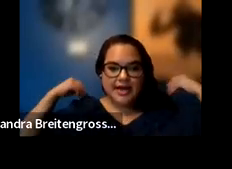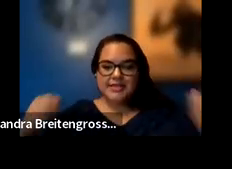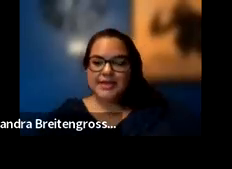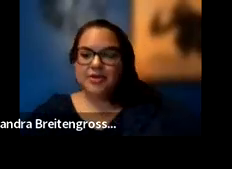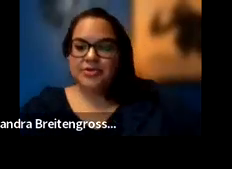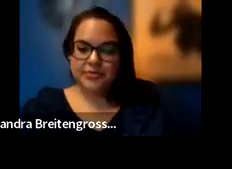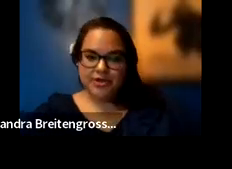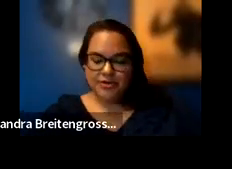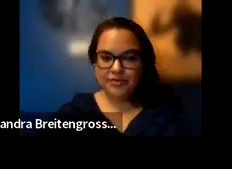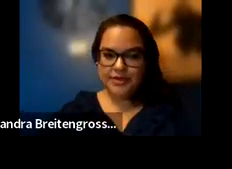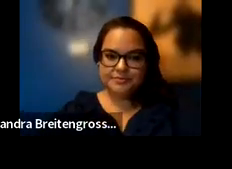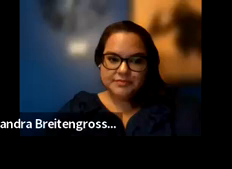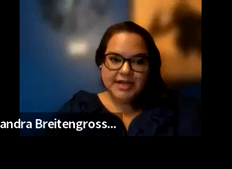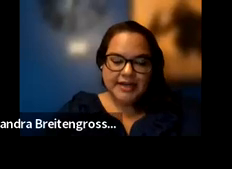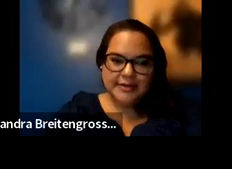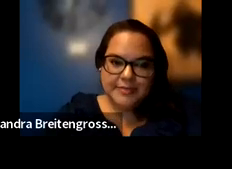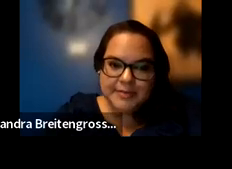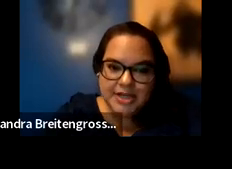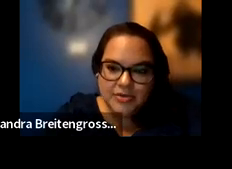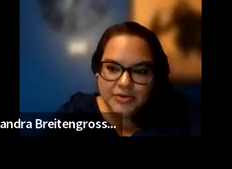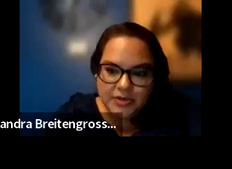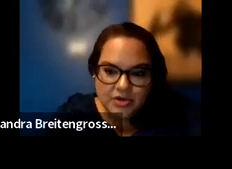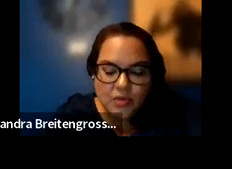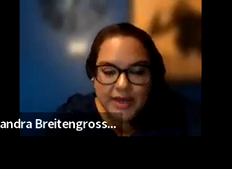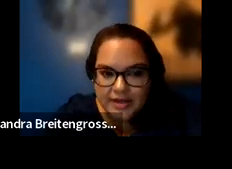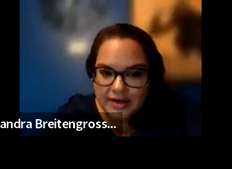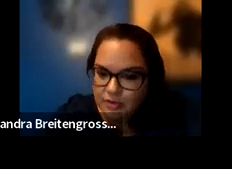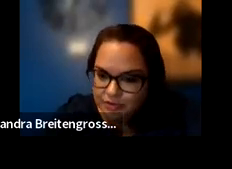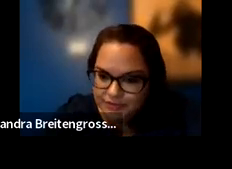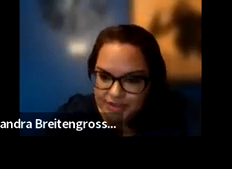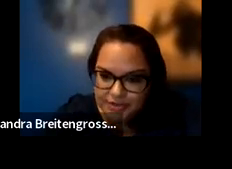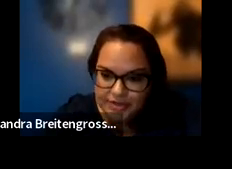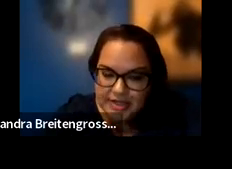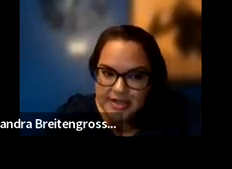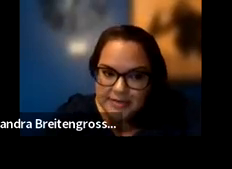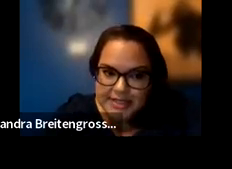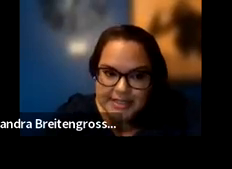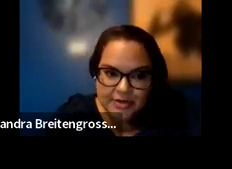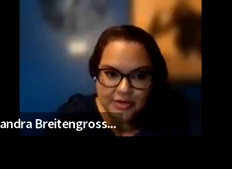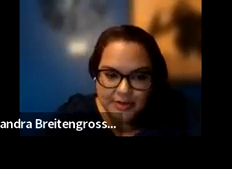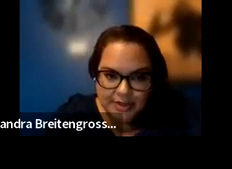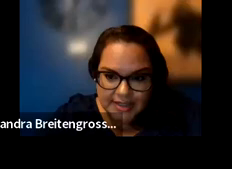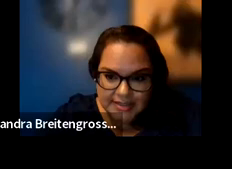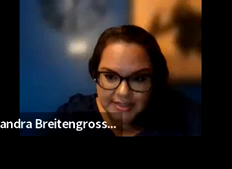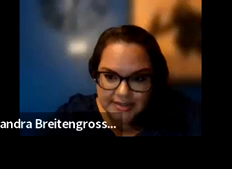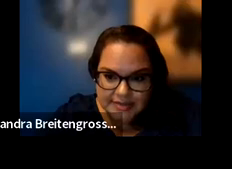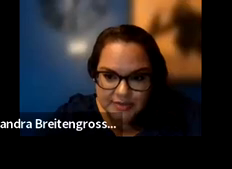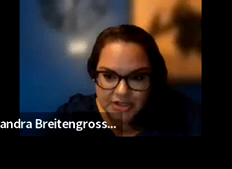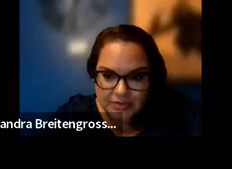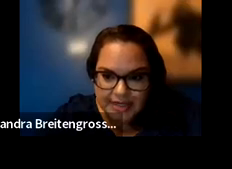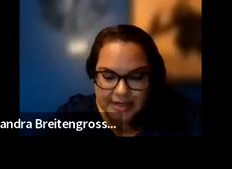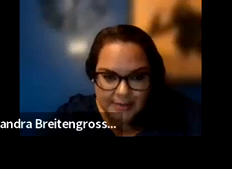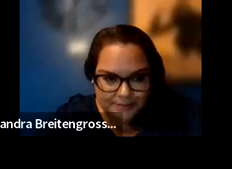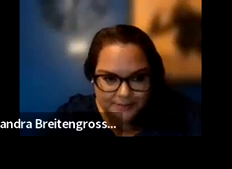So as we go through, I'm going to go through a quick overview because I know that we want to get to